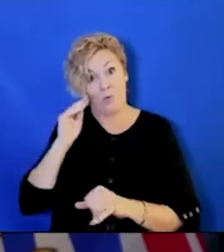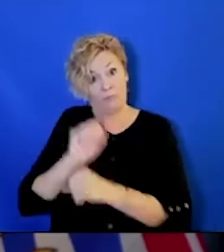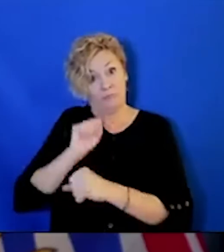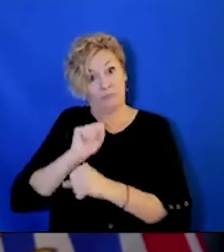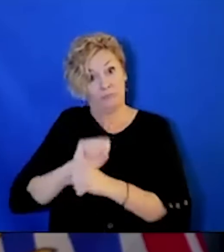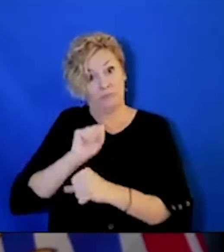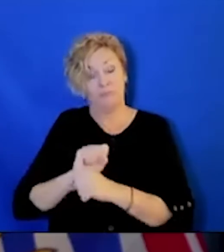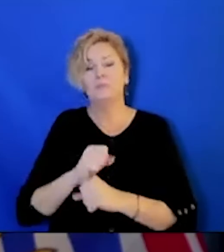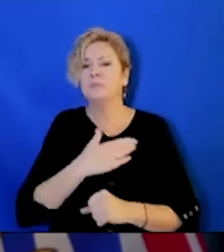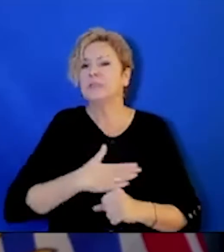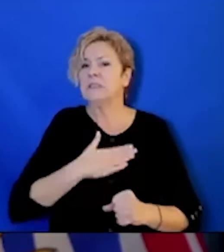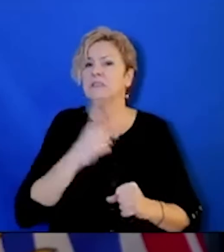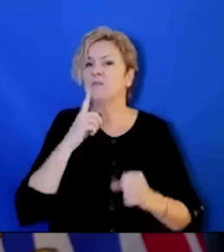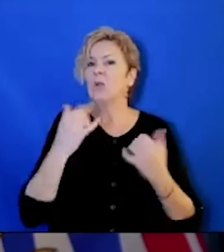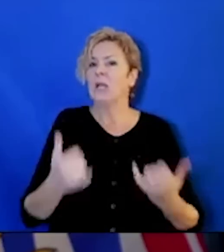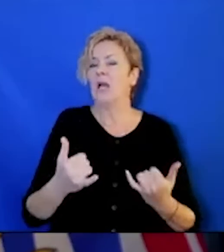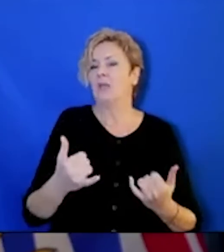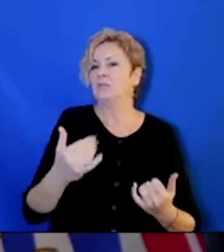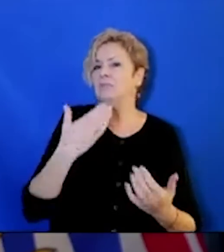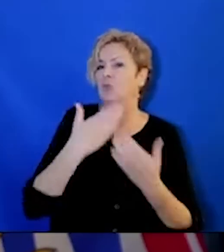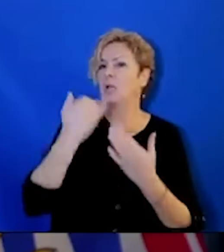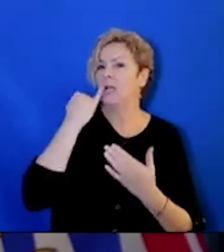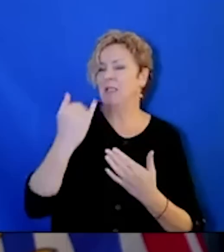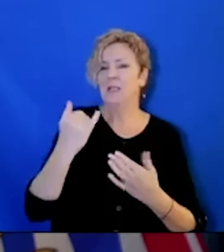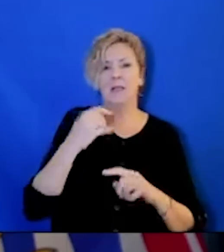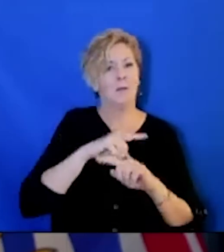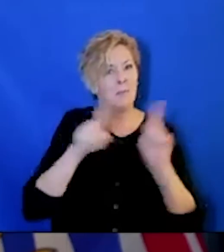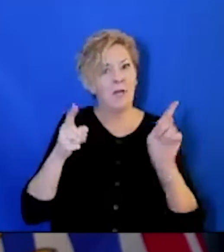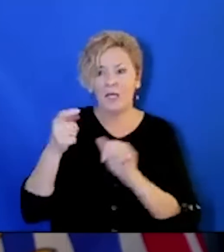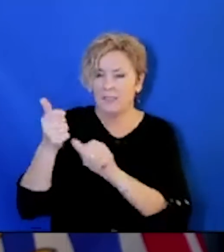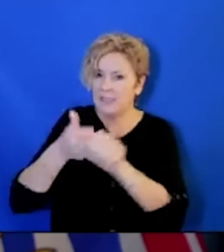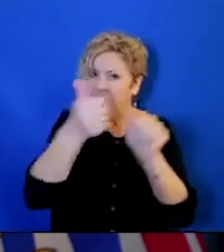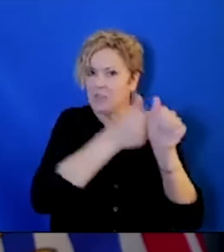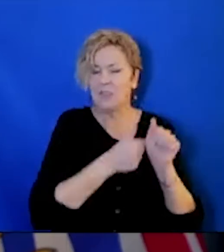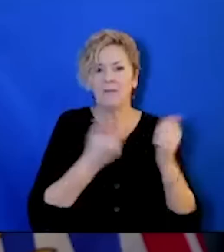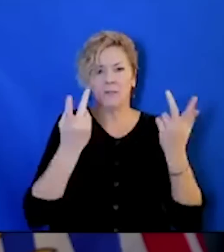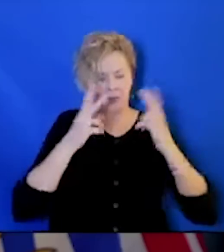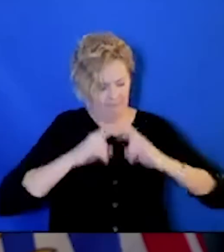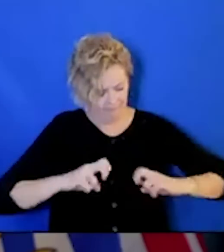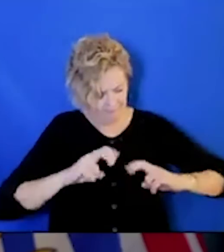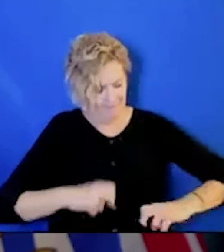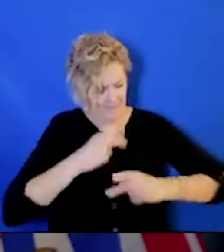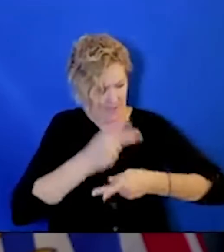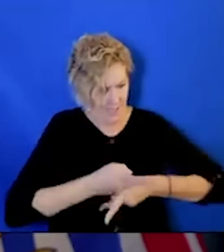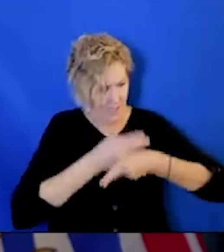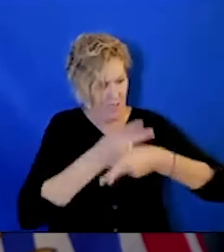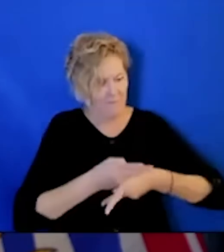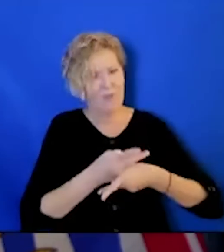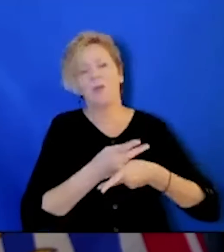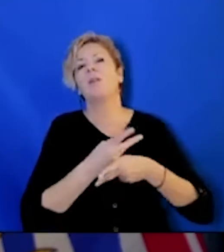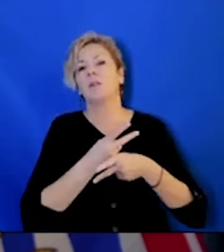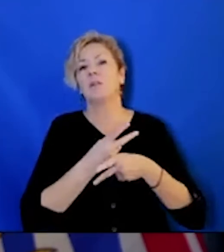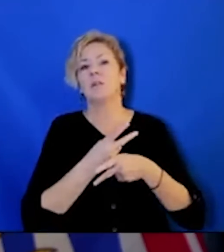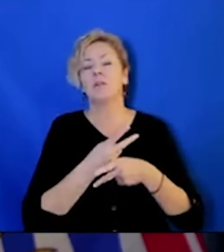people to self-screen every day before we come to work. We also know that WorkSafe BC and the